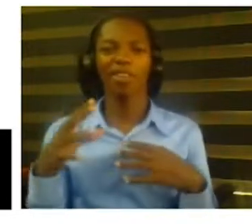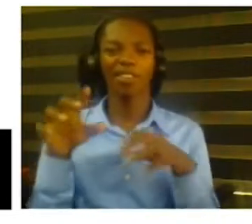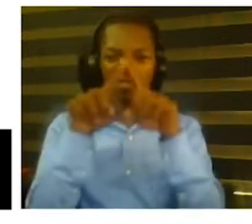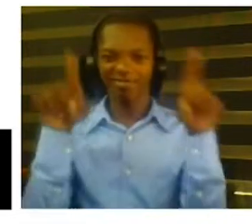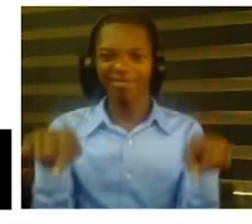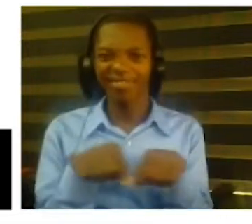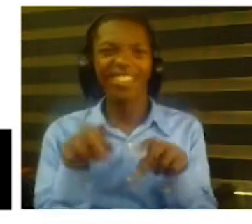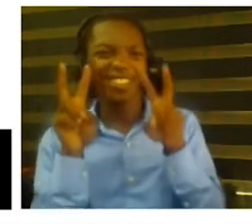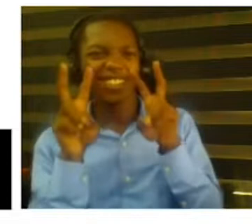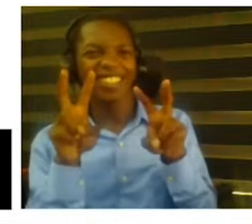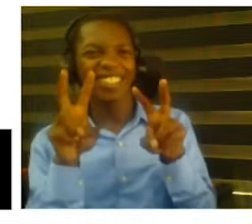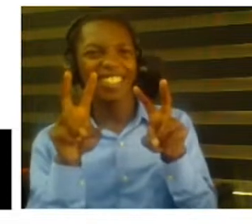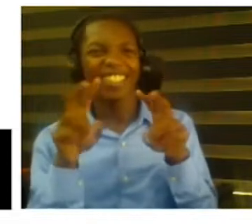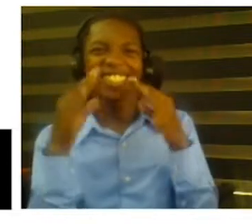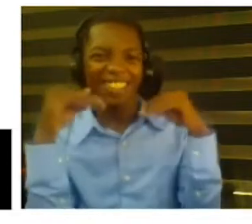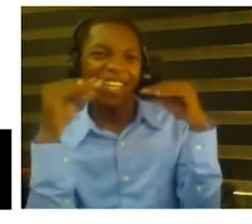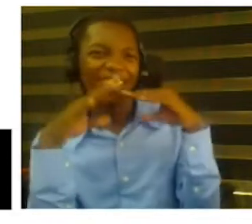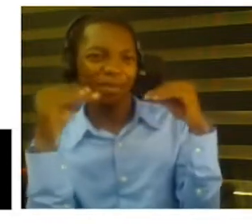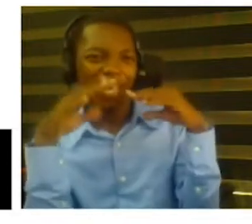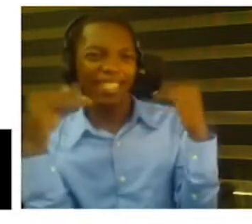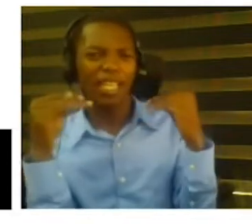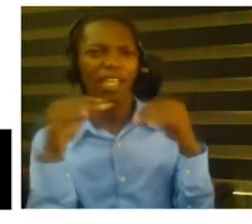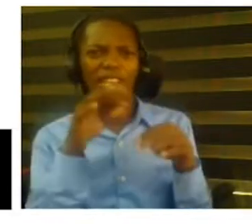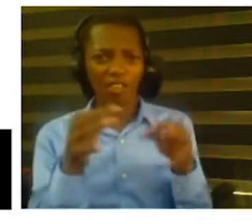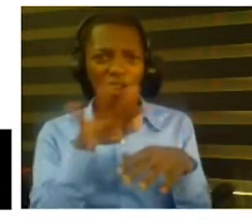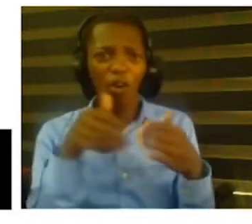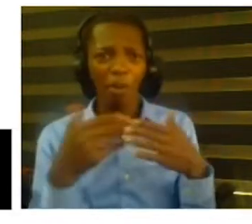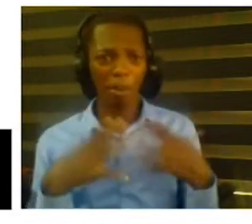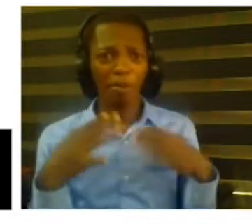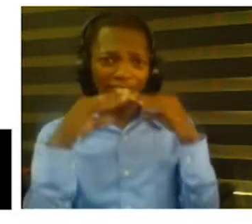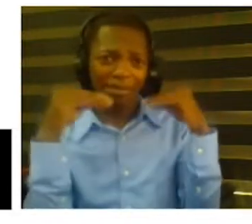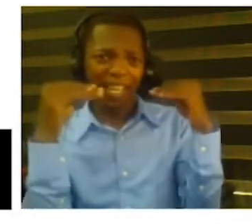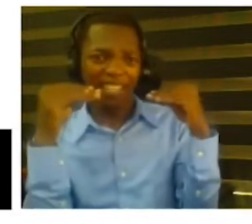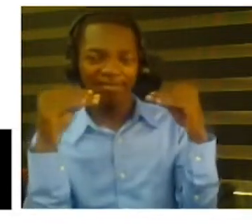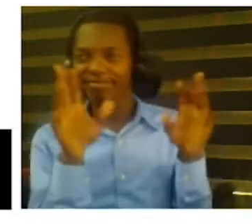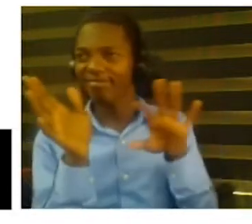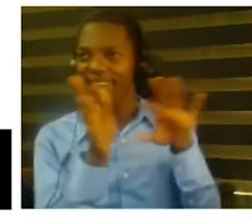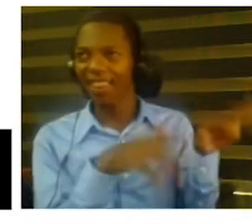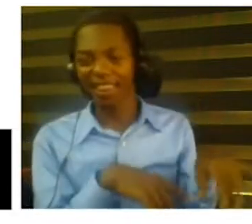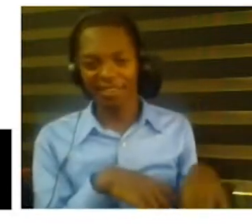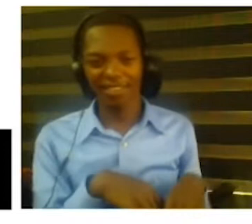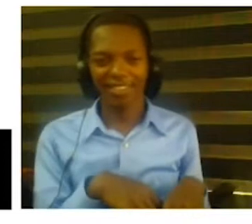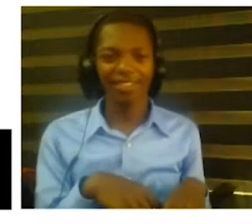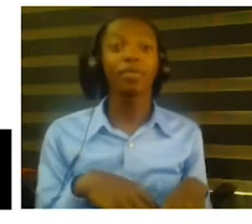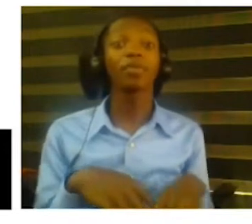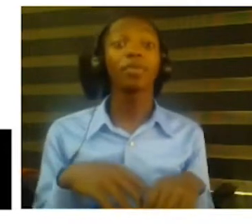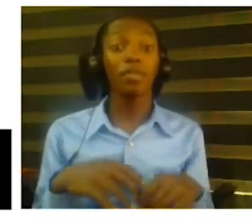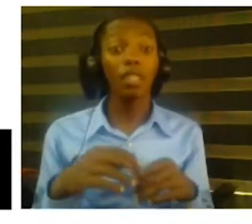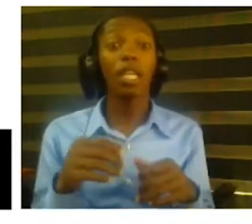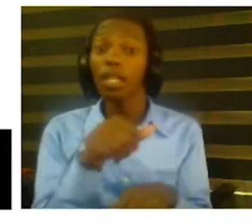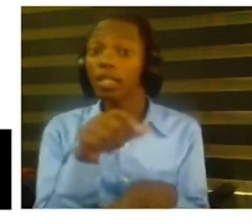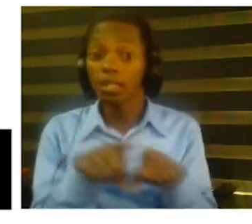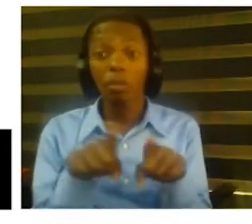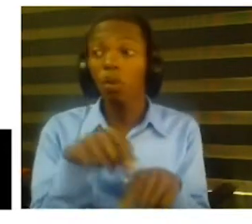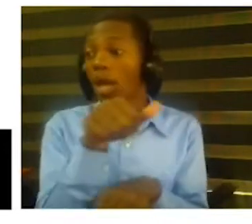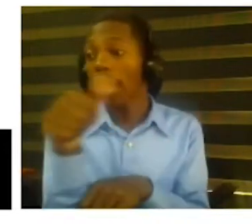in a presentation, walk away. As well as functional disability, look at other forms of exclusion: